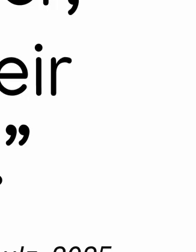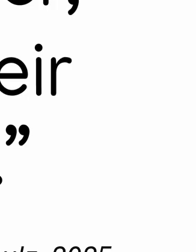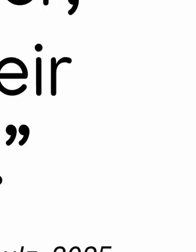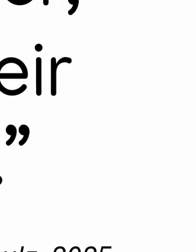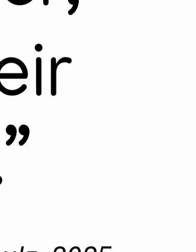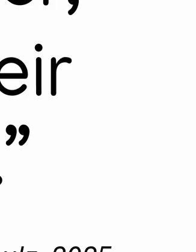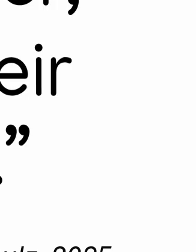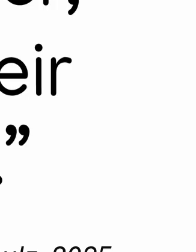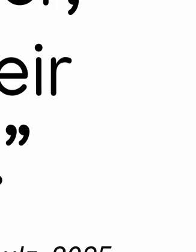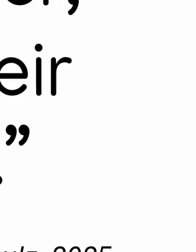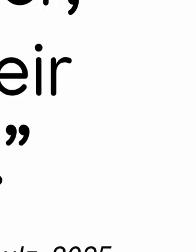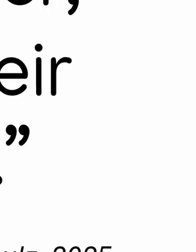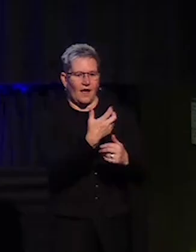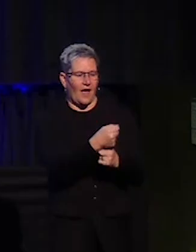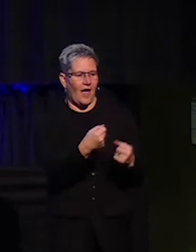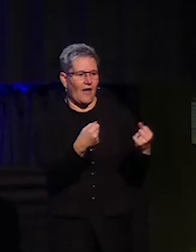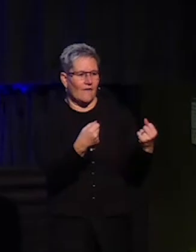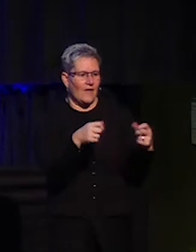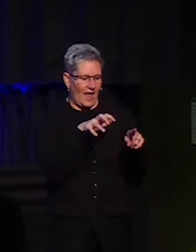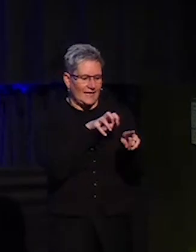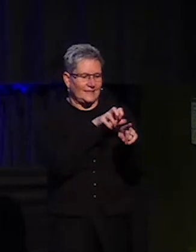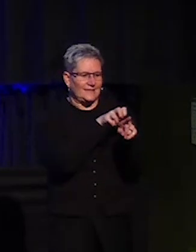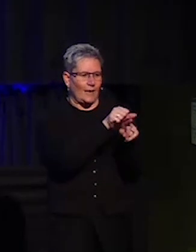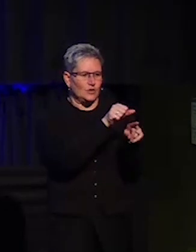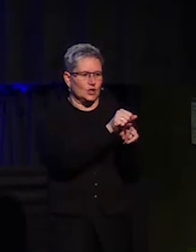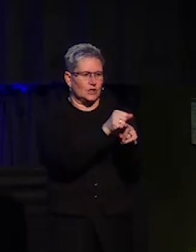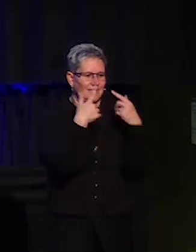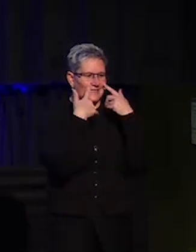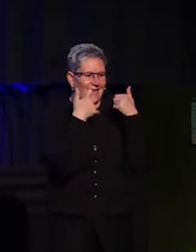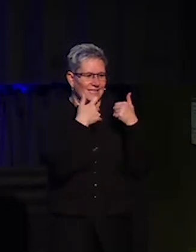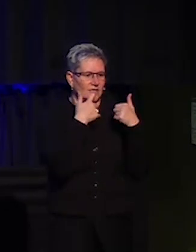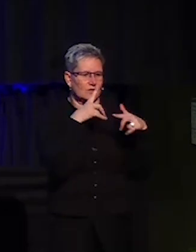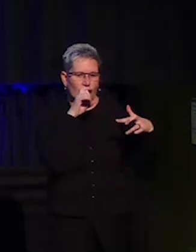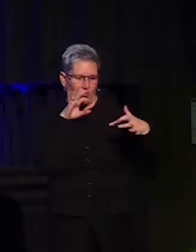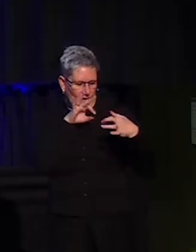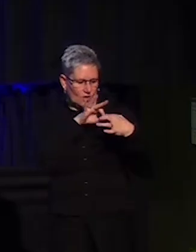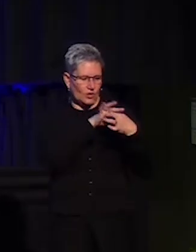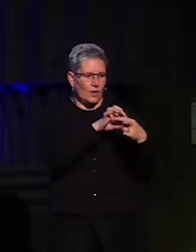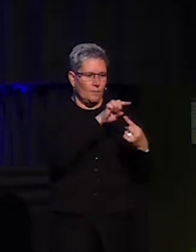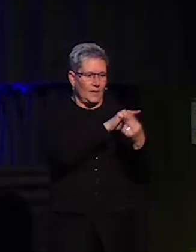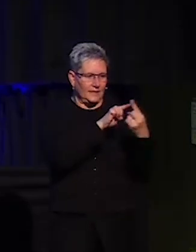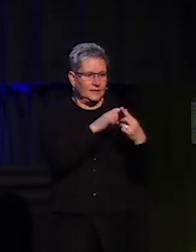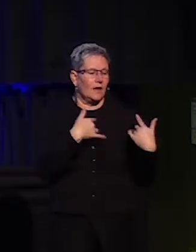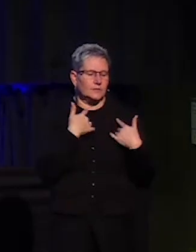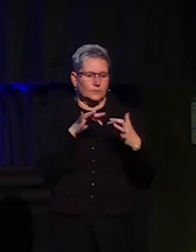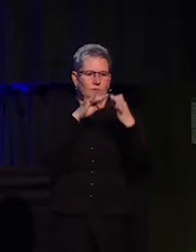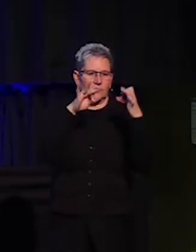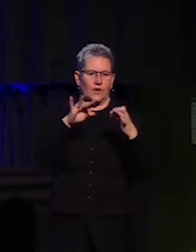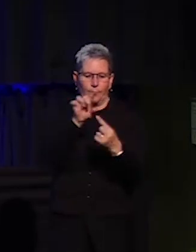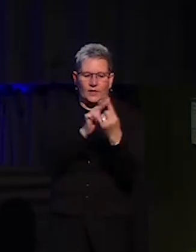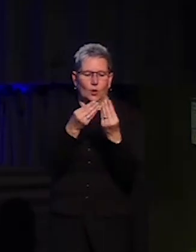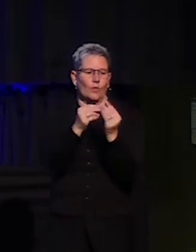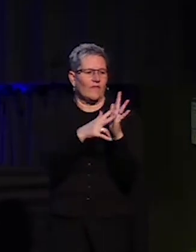It now has a capture test to dial into meetings, specifically meetings with the Victorian government,